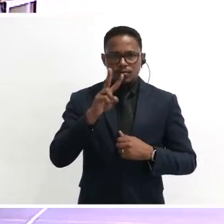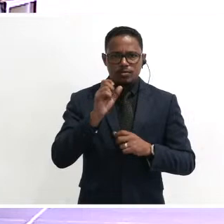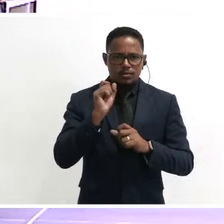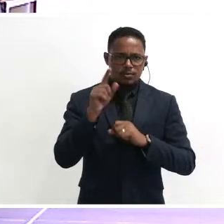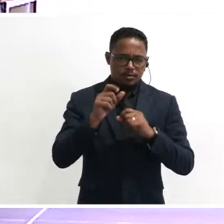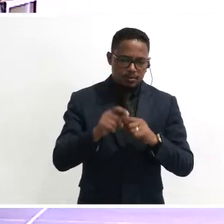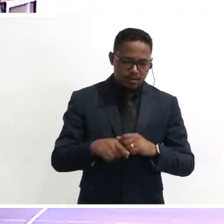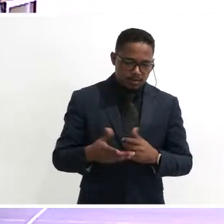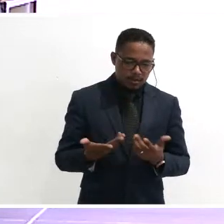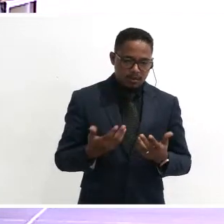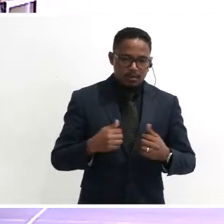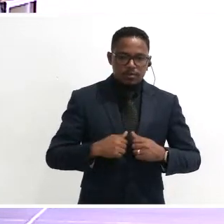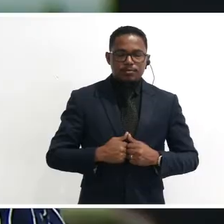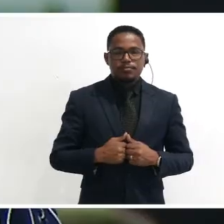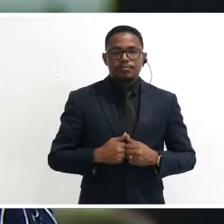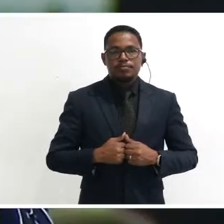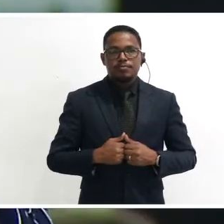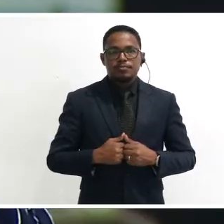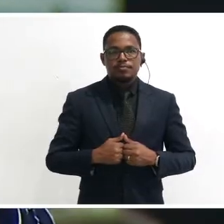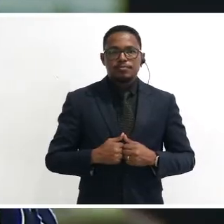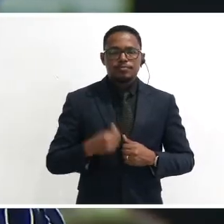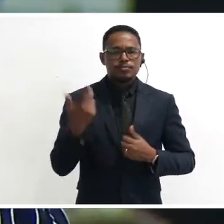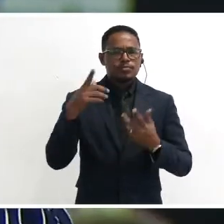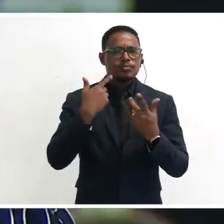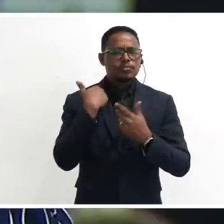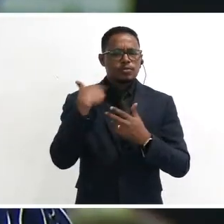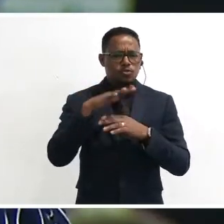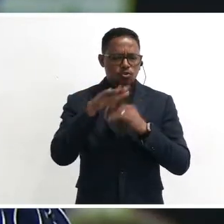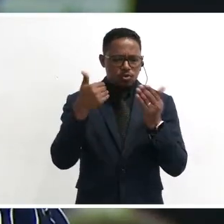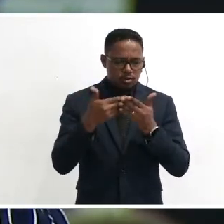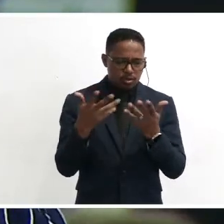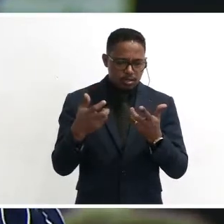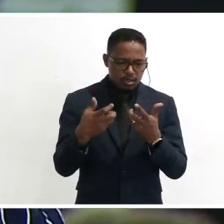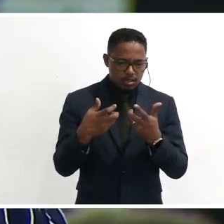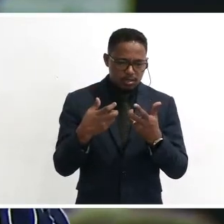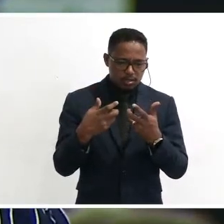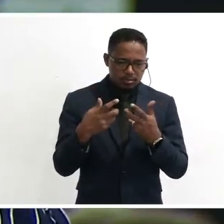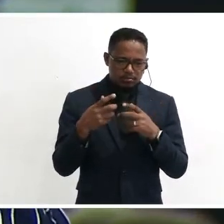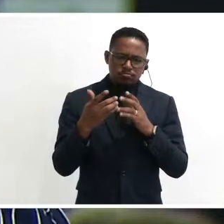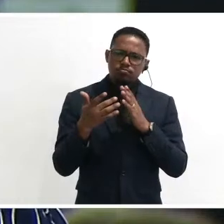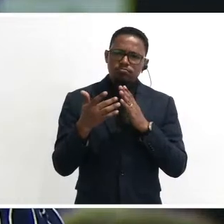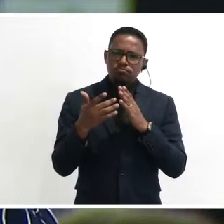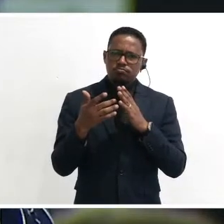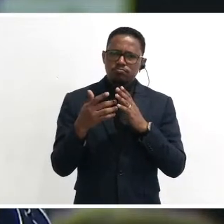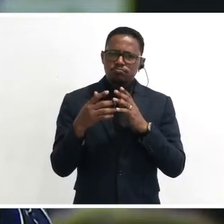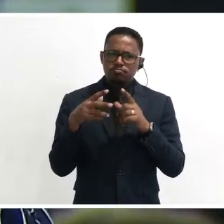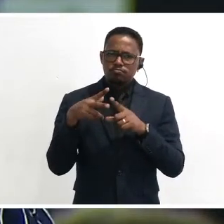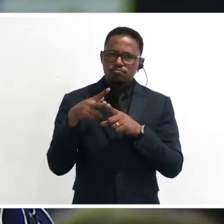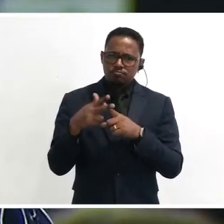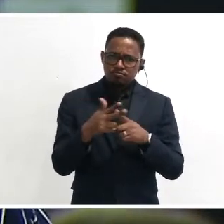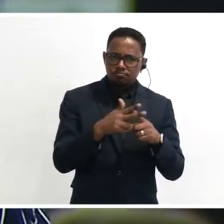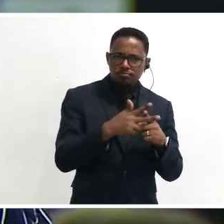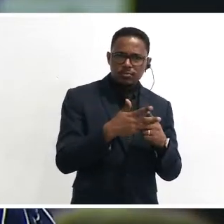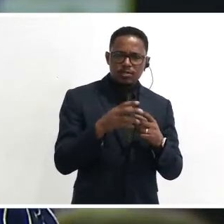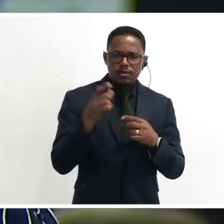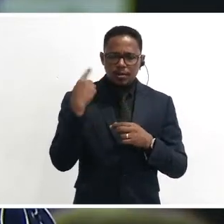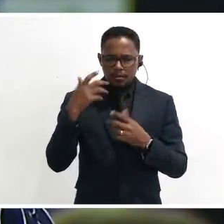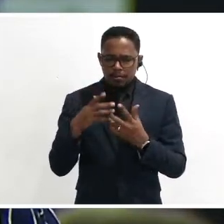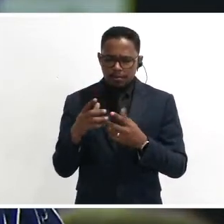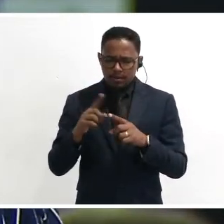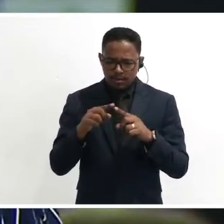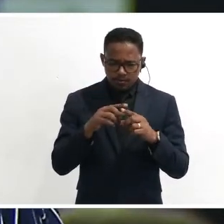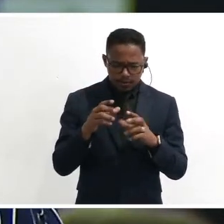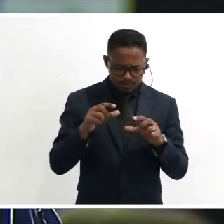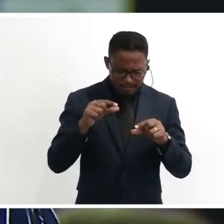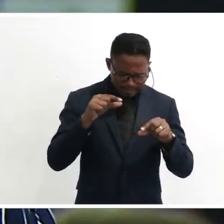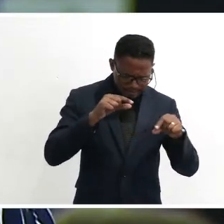respecto a la maquinaria, a las herramientas que se utilizan para realizar las interconexiones de los circuitos